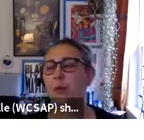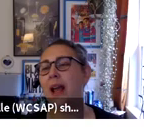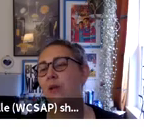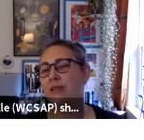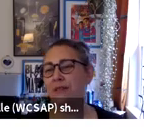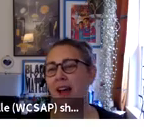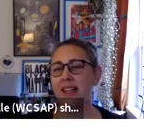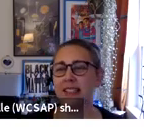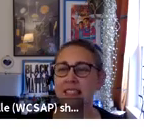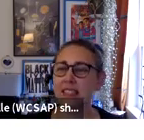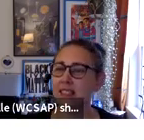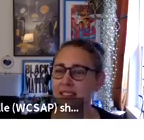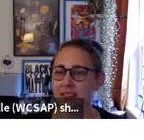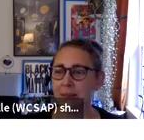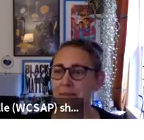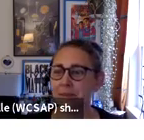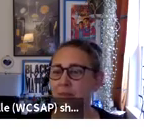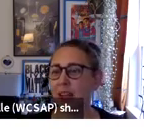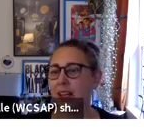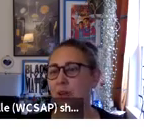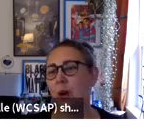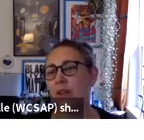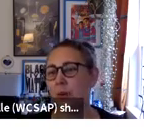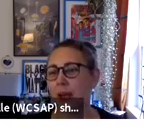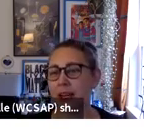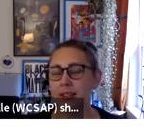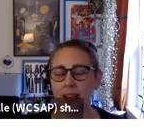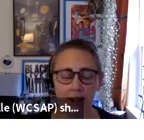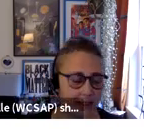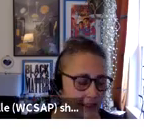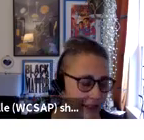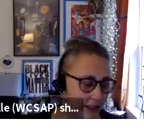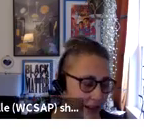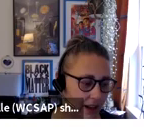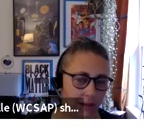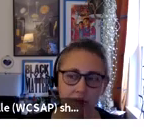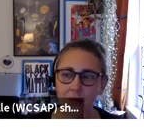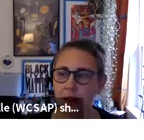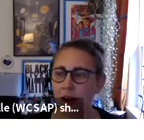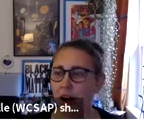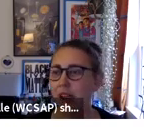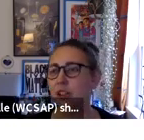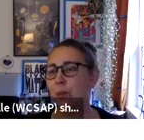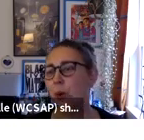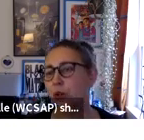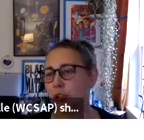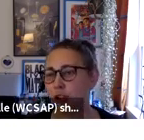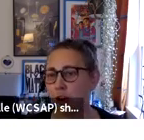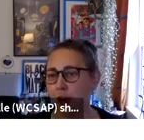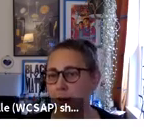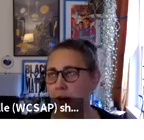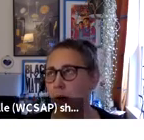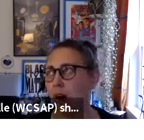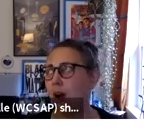it's the way we fight cynicism. That is one of the ways that our exposure